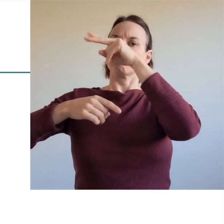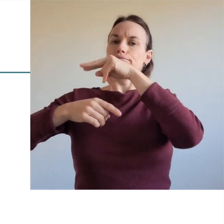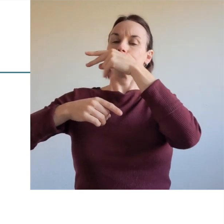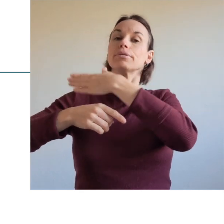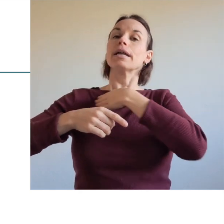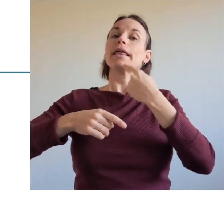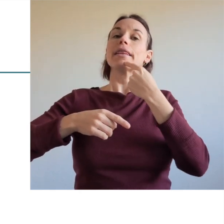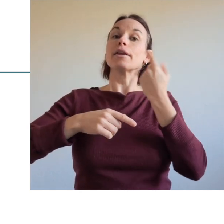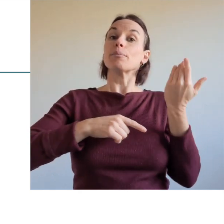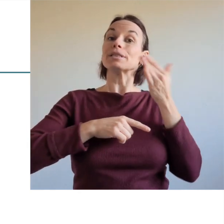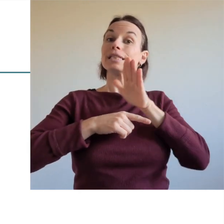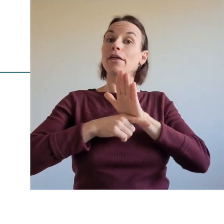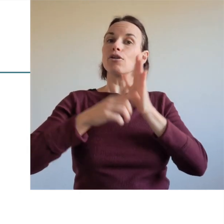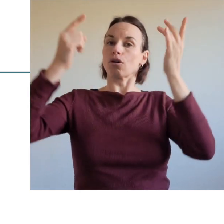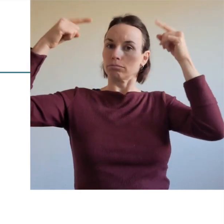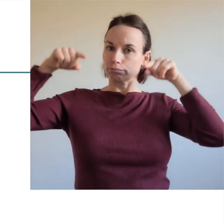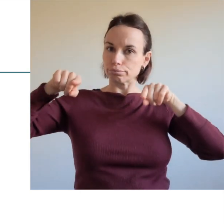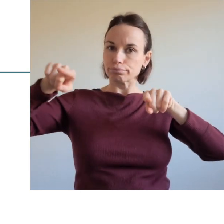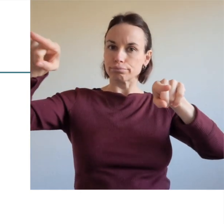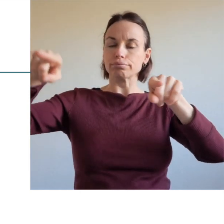Raquel Veiga.